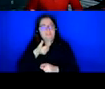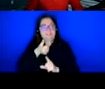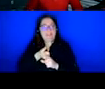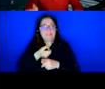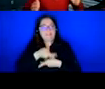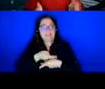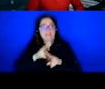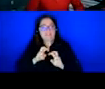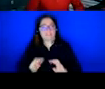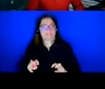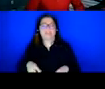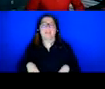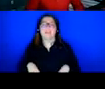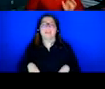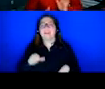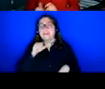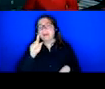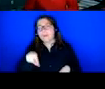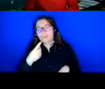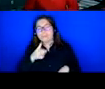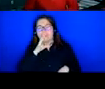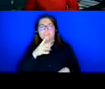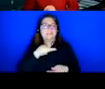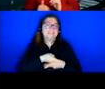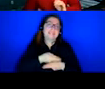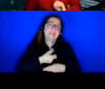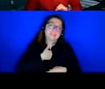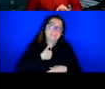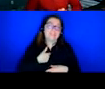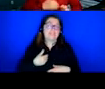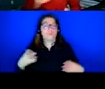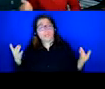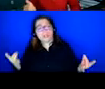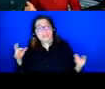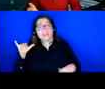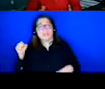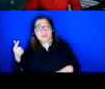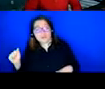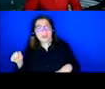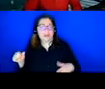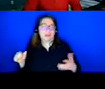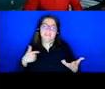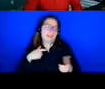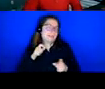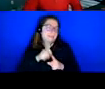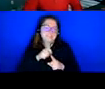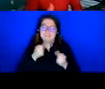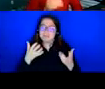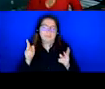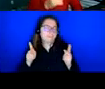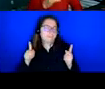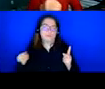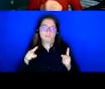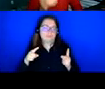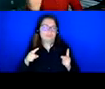just thinking about taking care of yourself or doing some yoga. And I just tease on that because that's a solution that people have as well. But there's